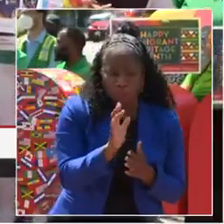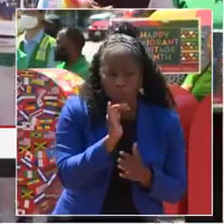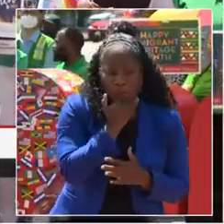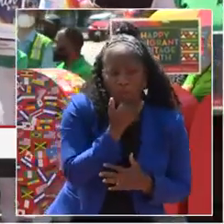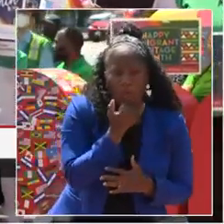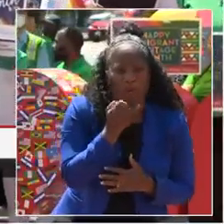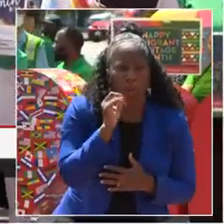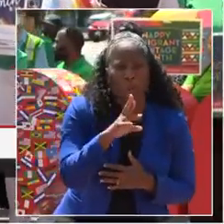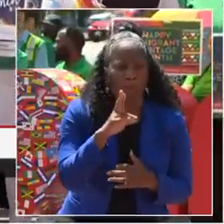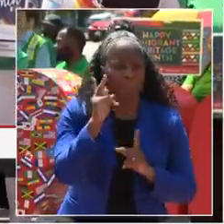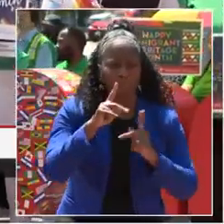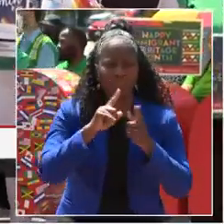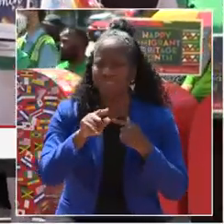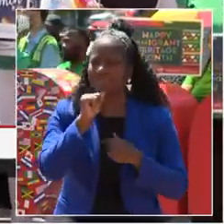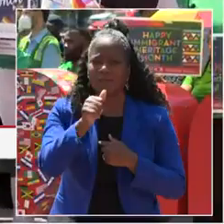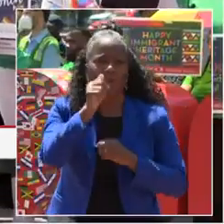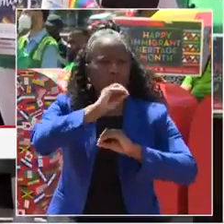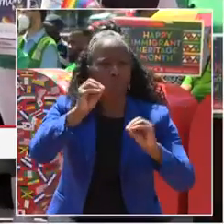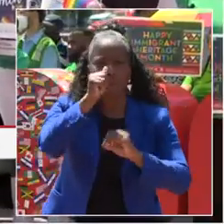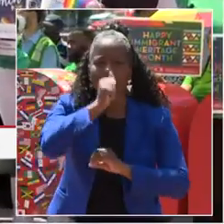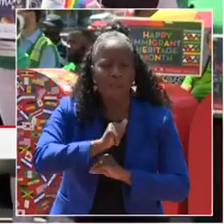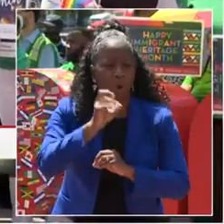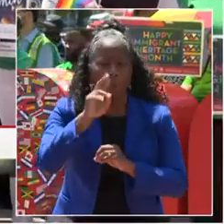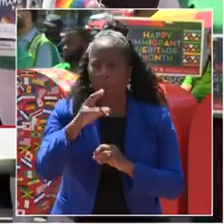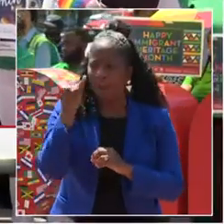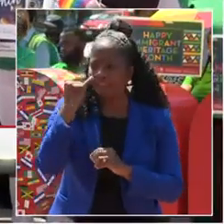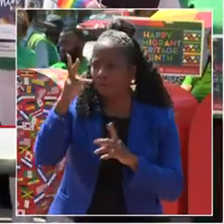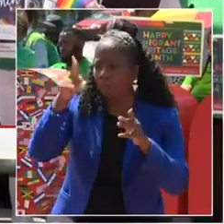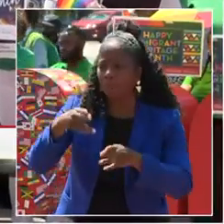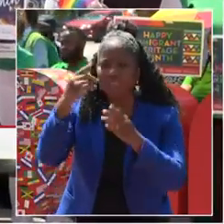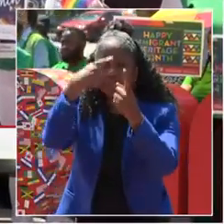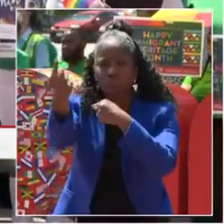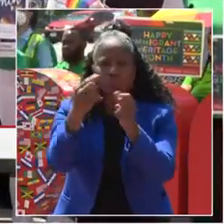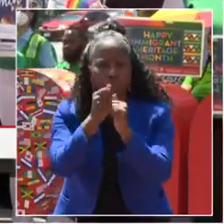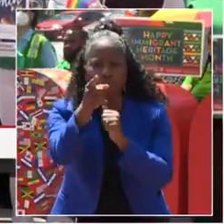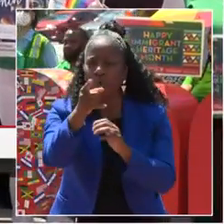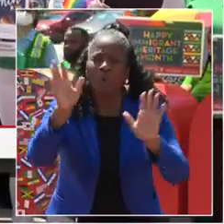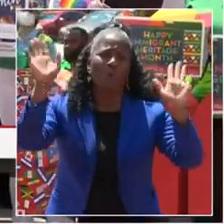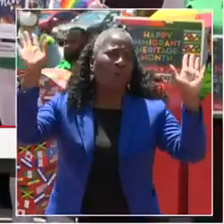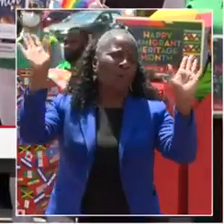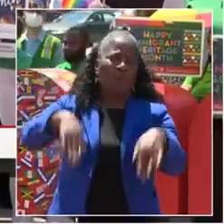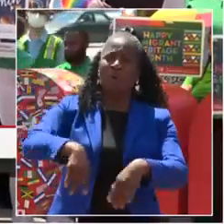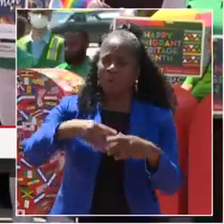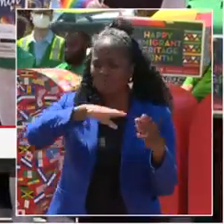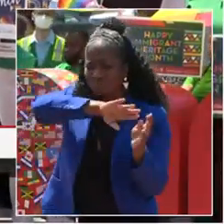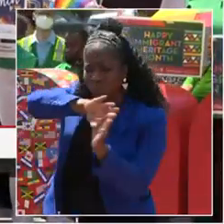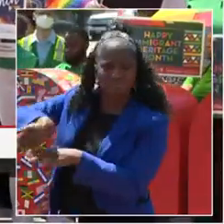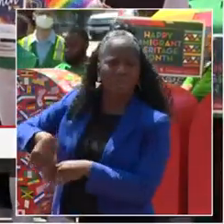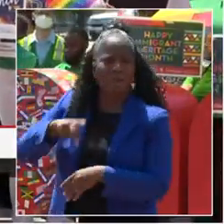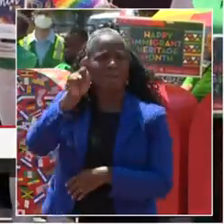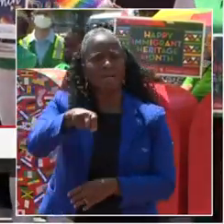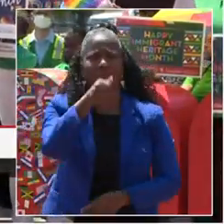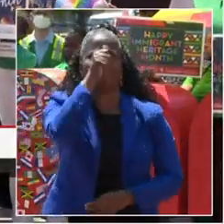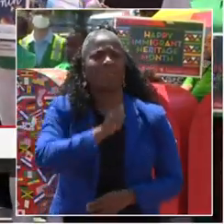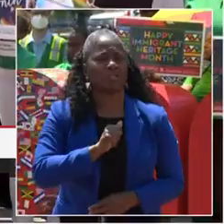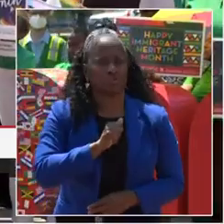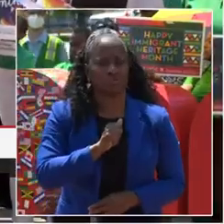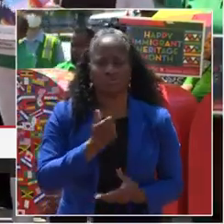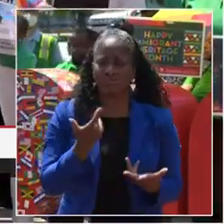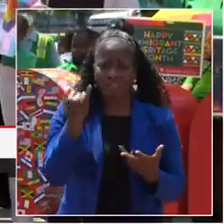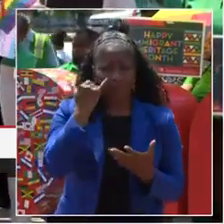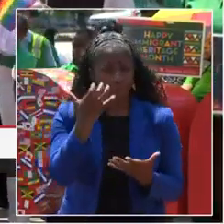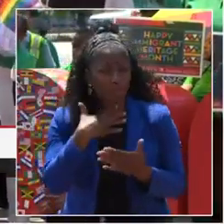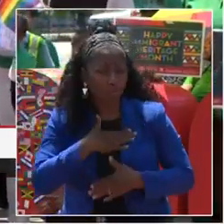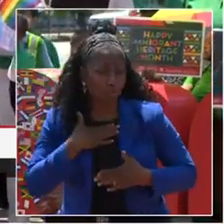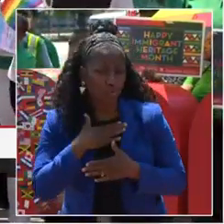people who just disagree. You have to pack your patience if you want to come and enjoy these events here in our city, because we're not